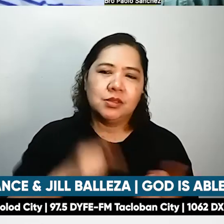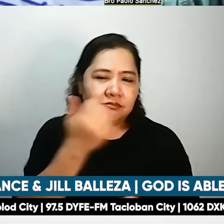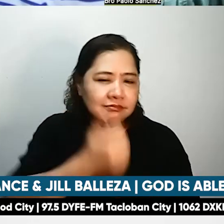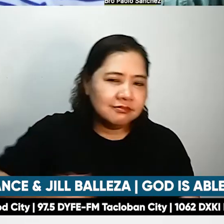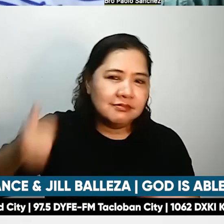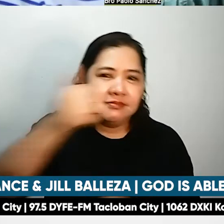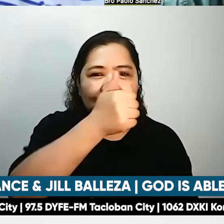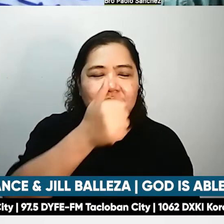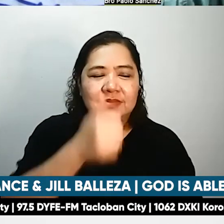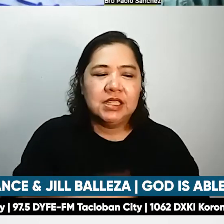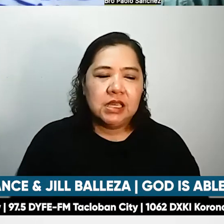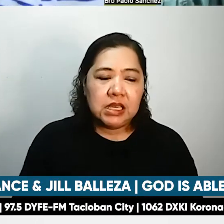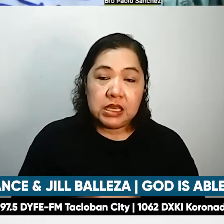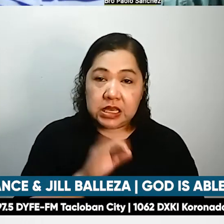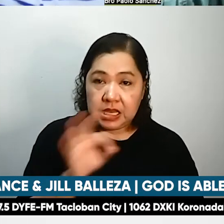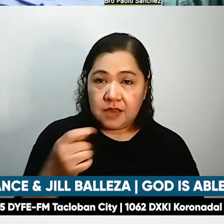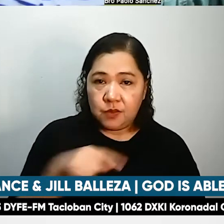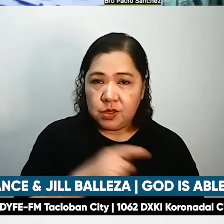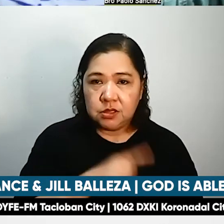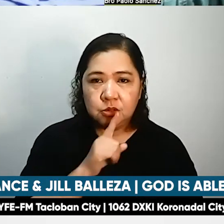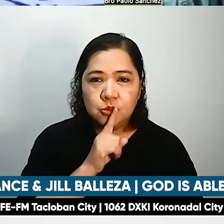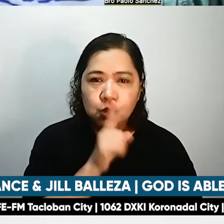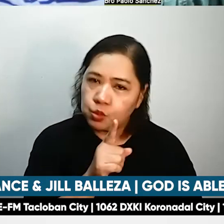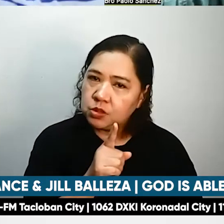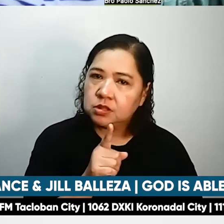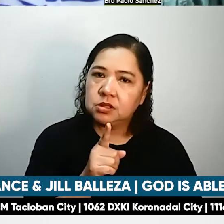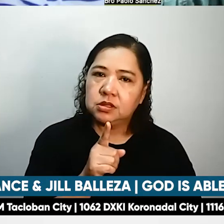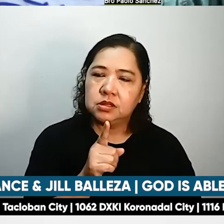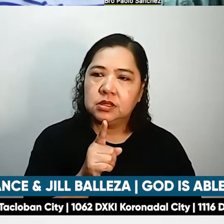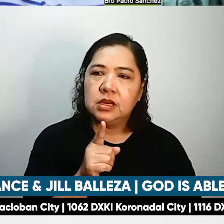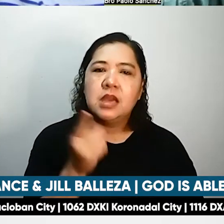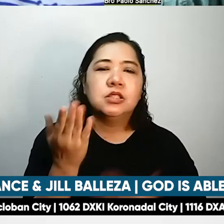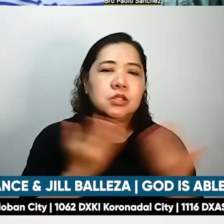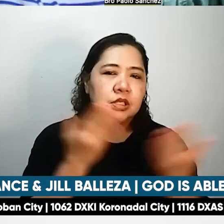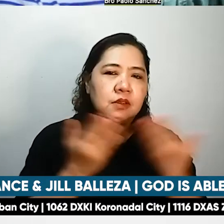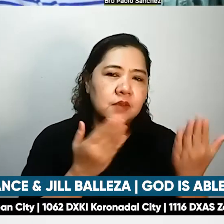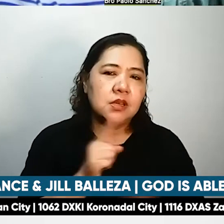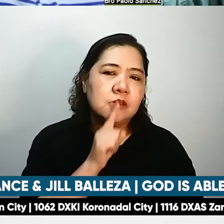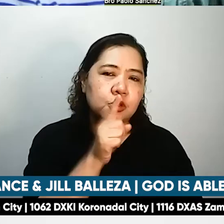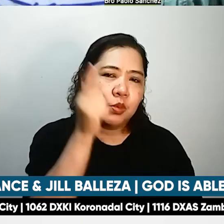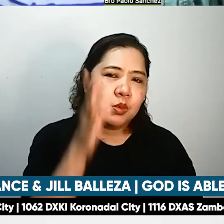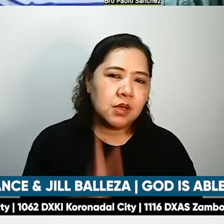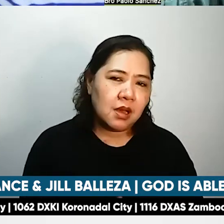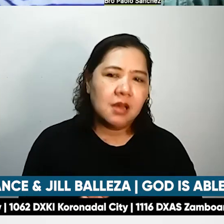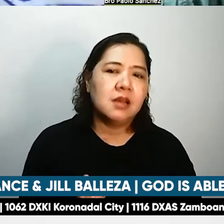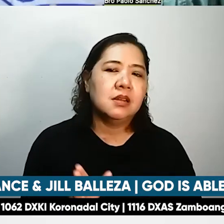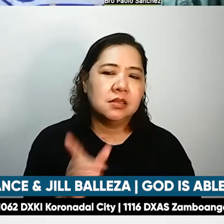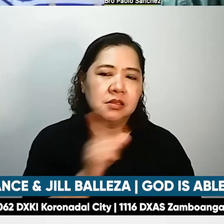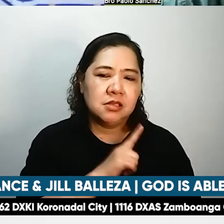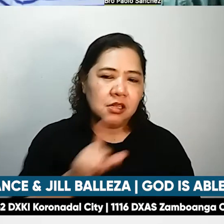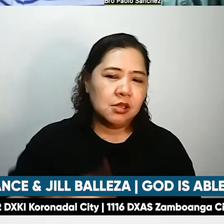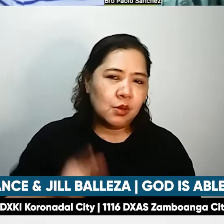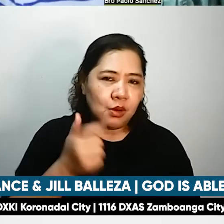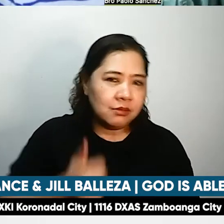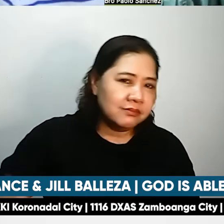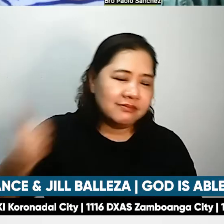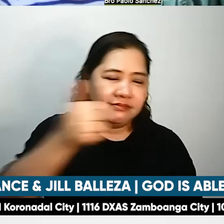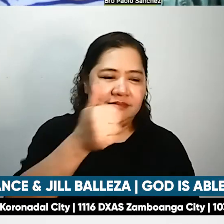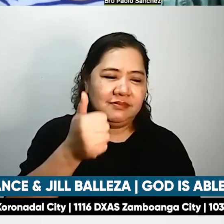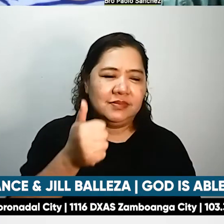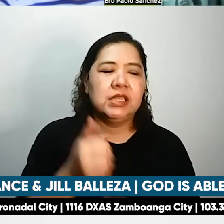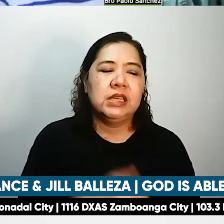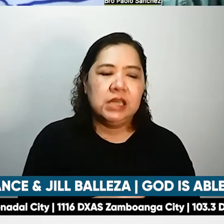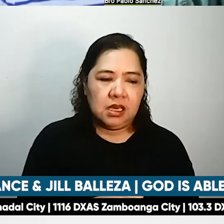truly serving a true God a King of Kings and the Lord of Lords then we have to act like real